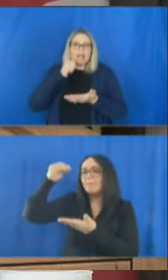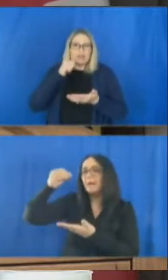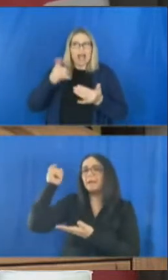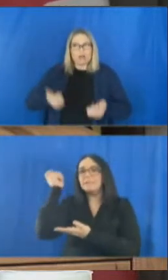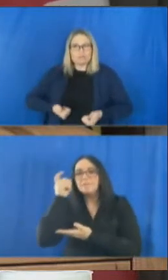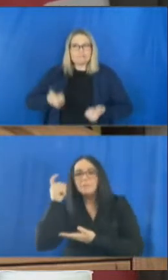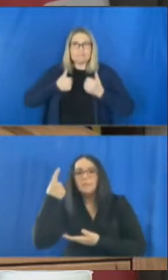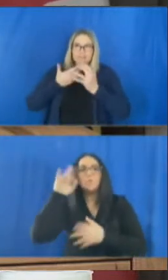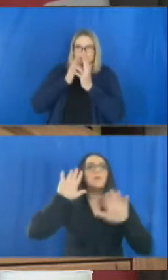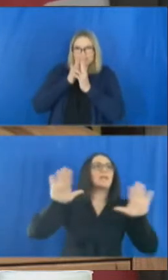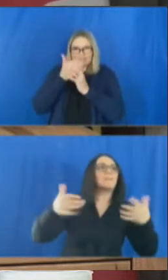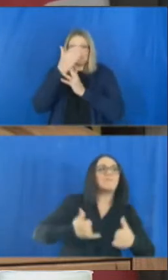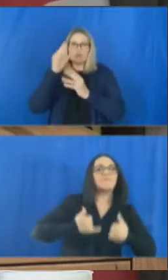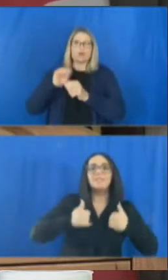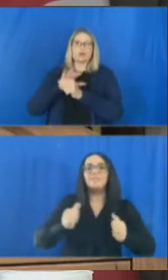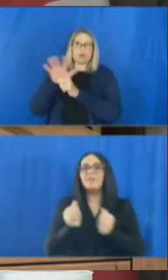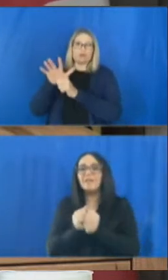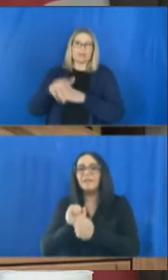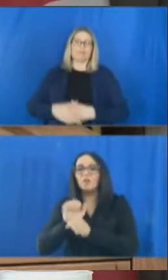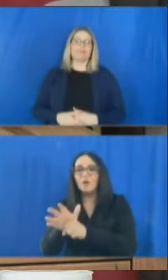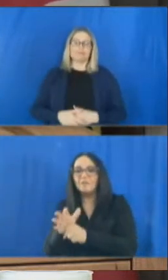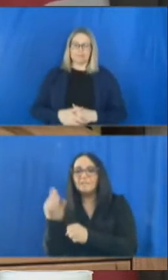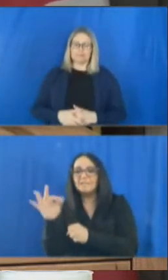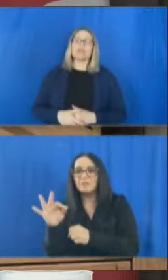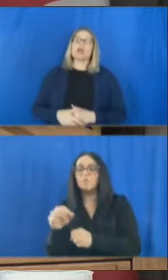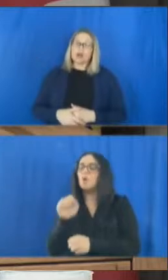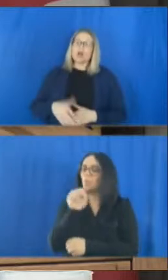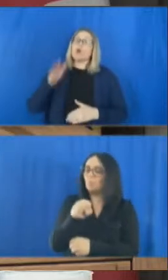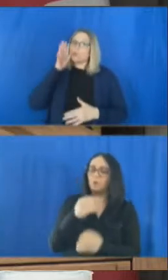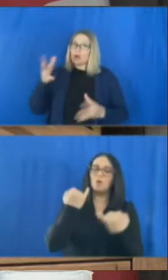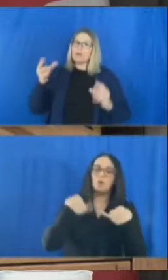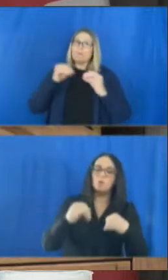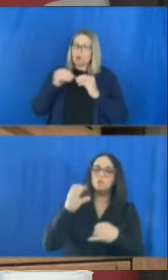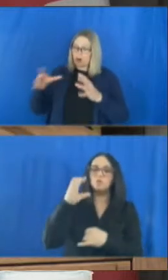available to help us live with this virus today and in the future.